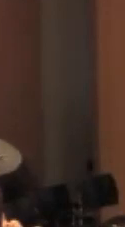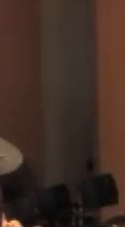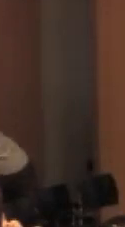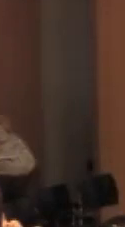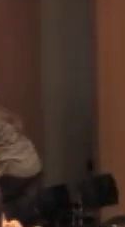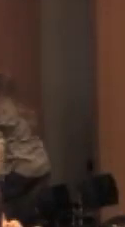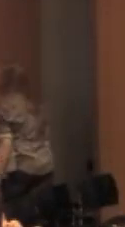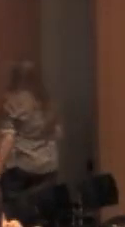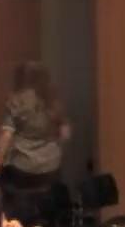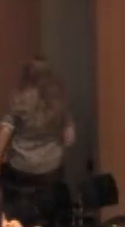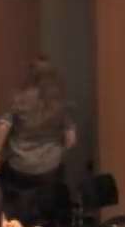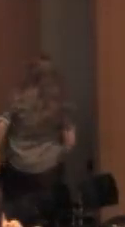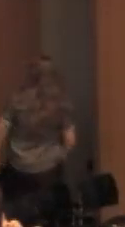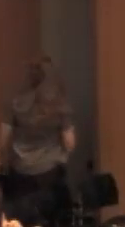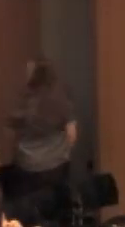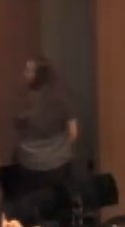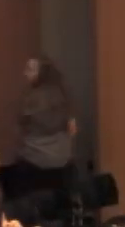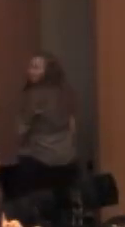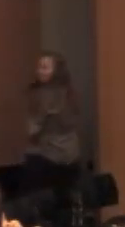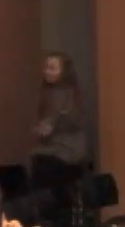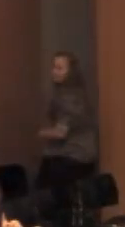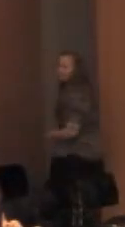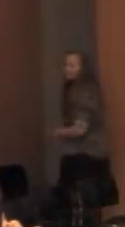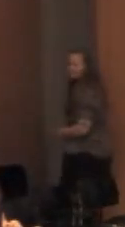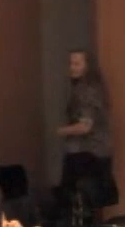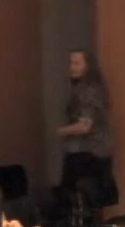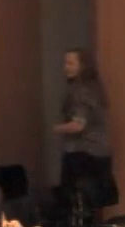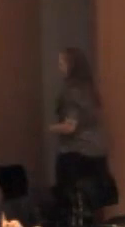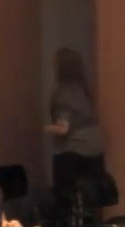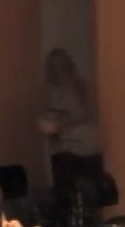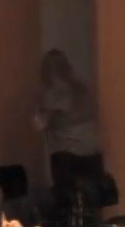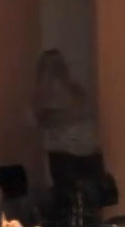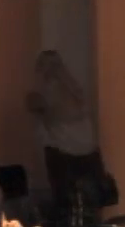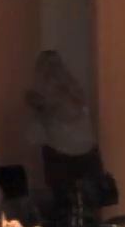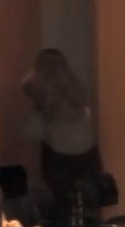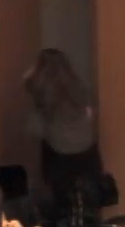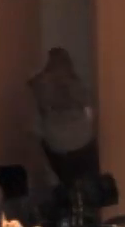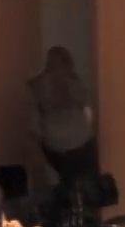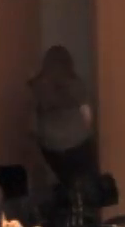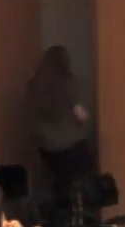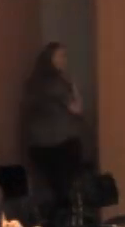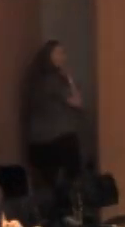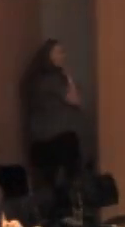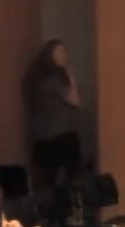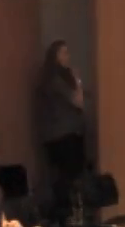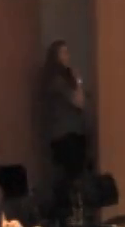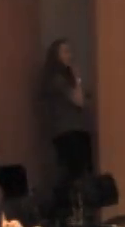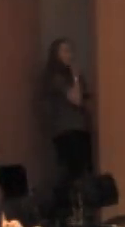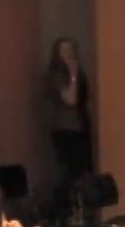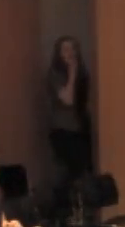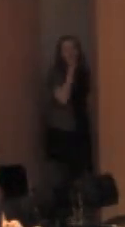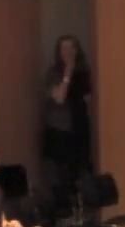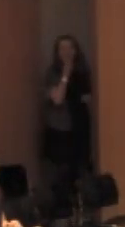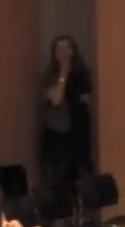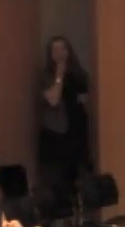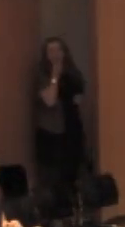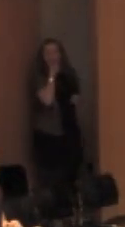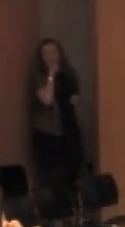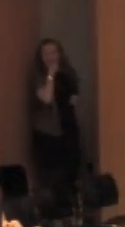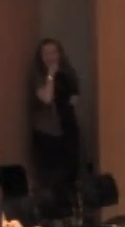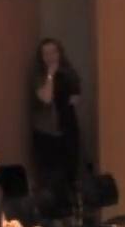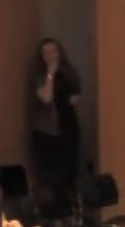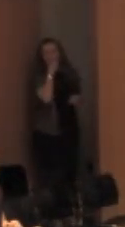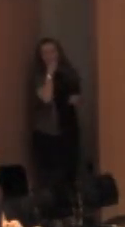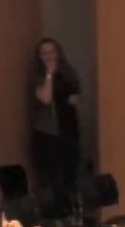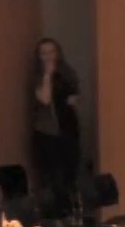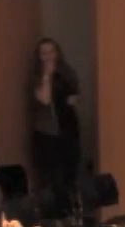feed this time uh with layering the different live feeds together and with going back